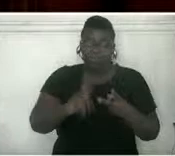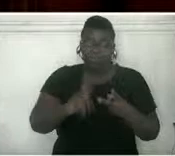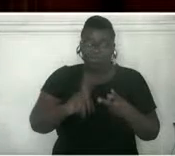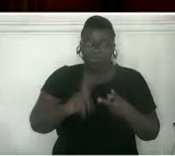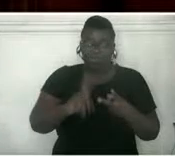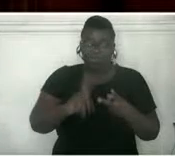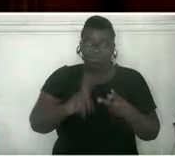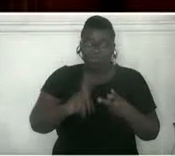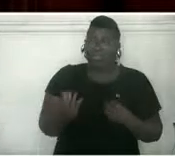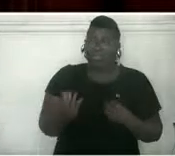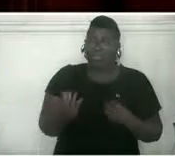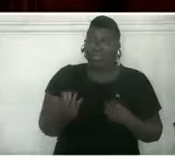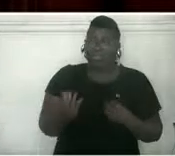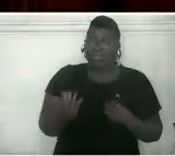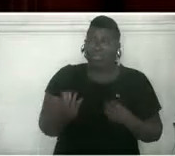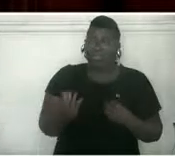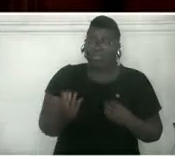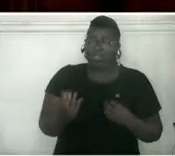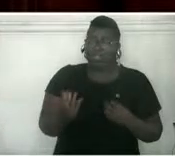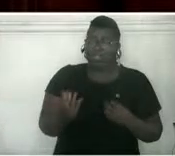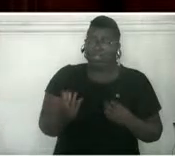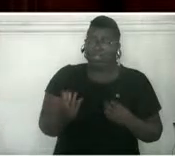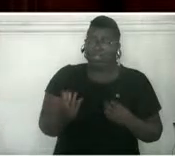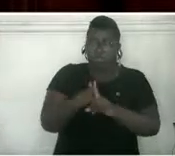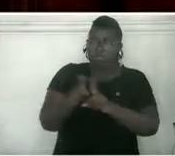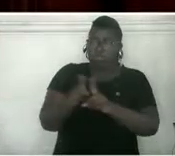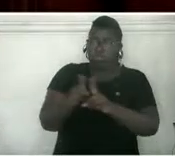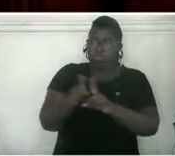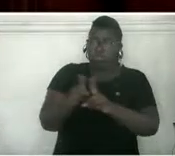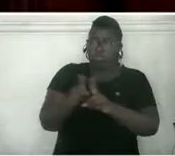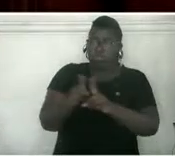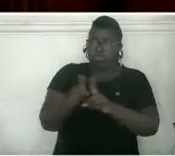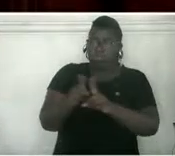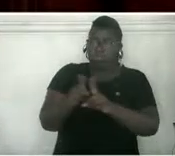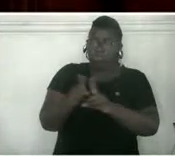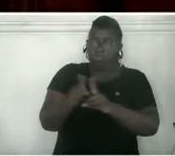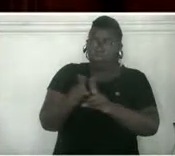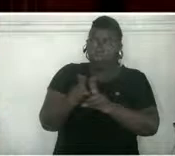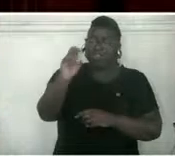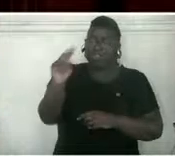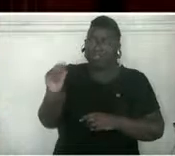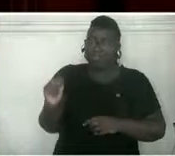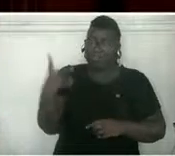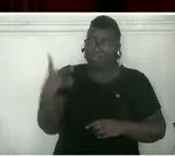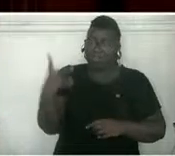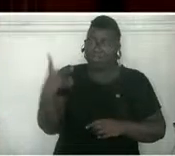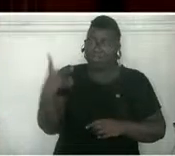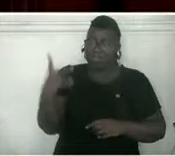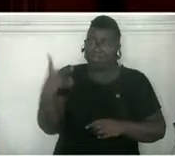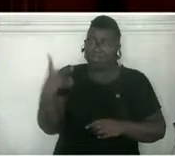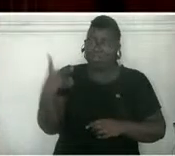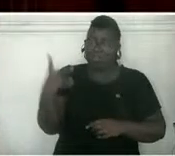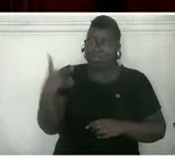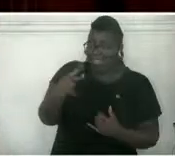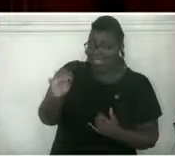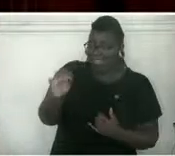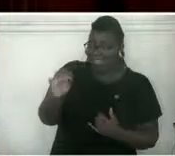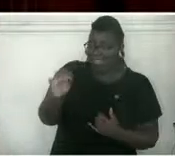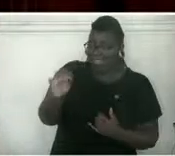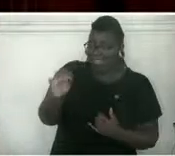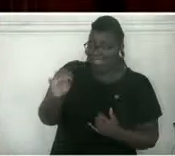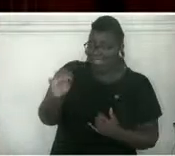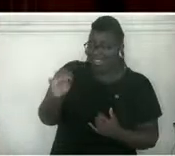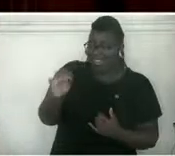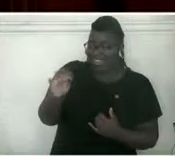manufacture ports, the iconic Hilton Hotel, and most recently, Hennes South Africa, which